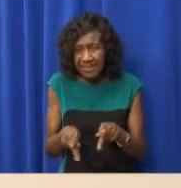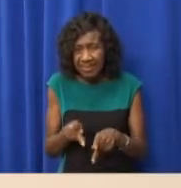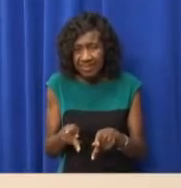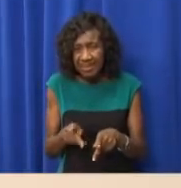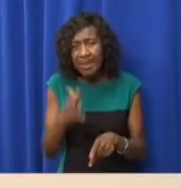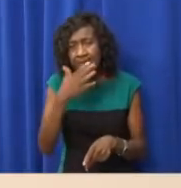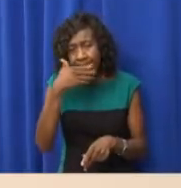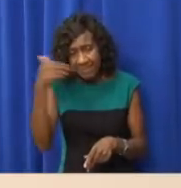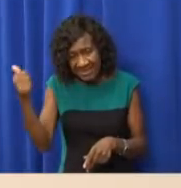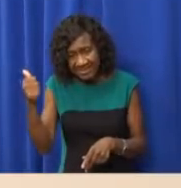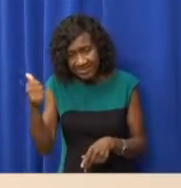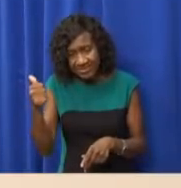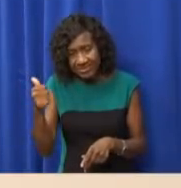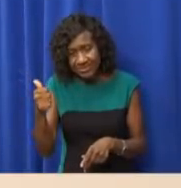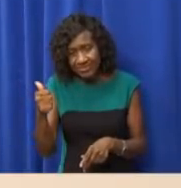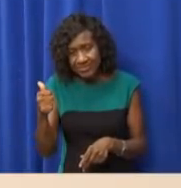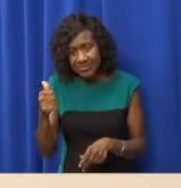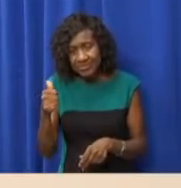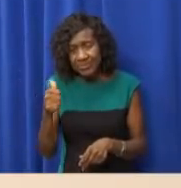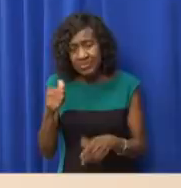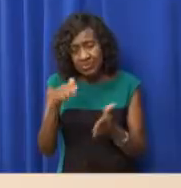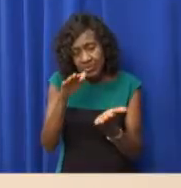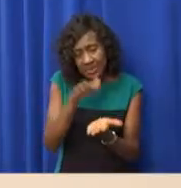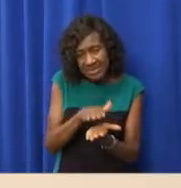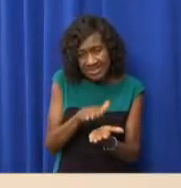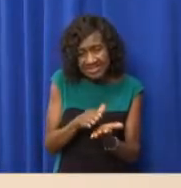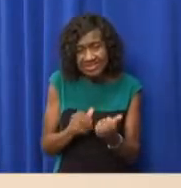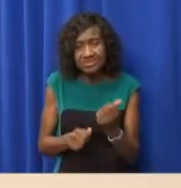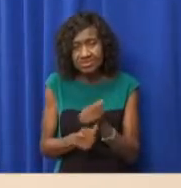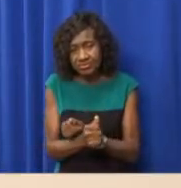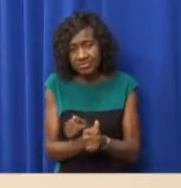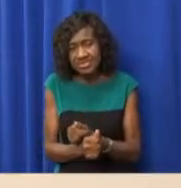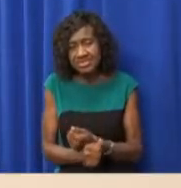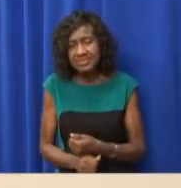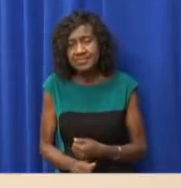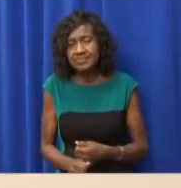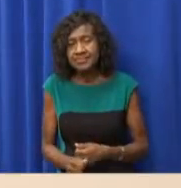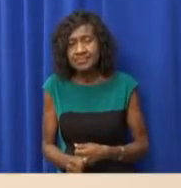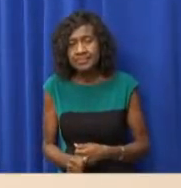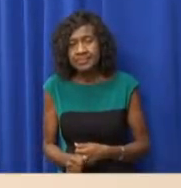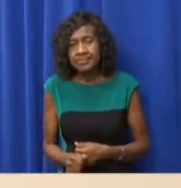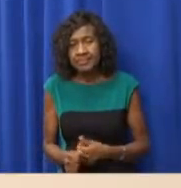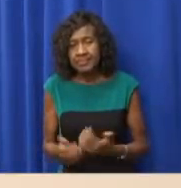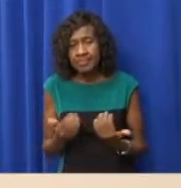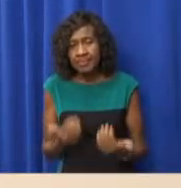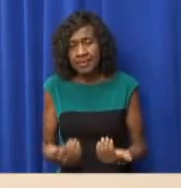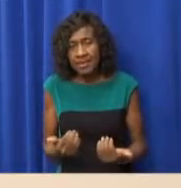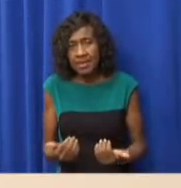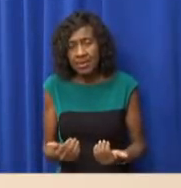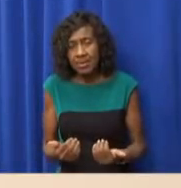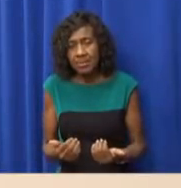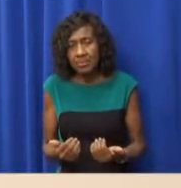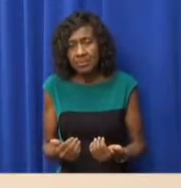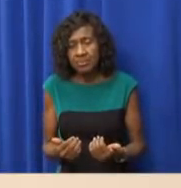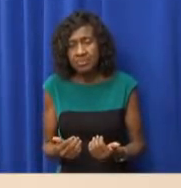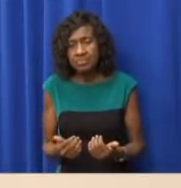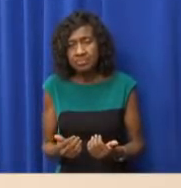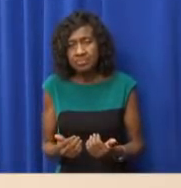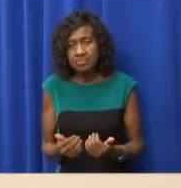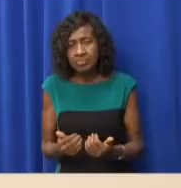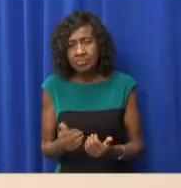just continue to increase the risk. We're getting to a stage with the management of